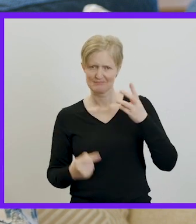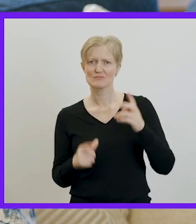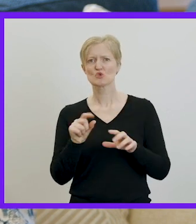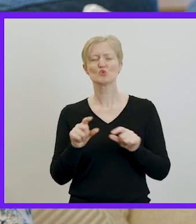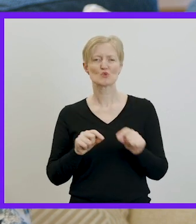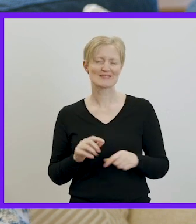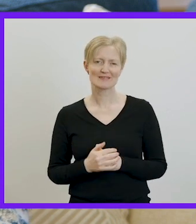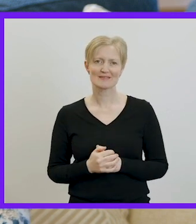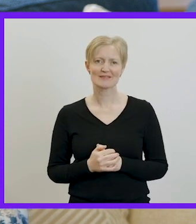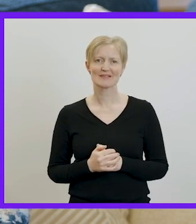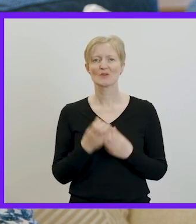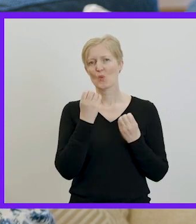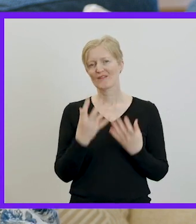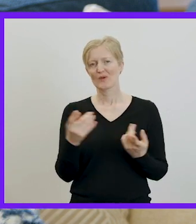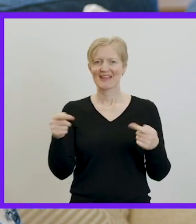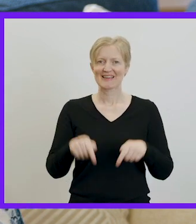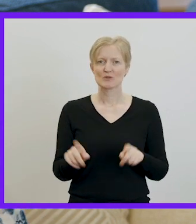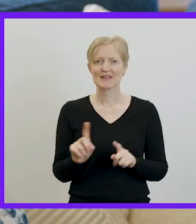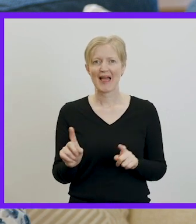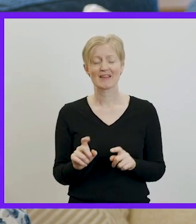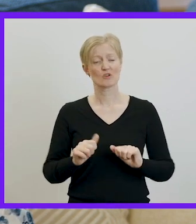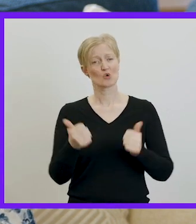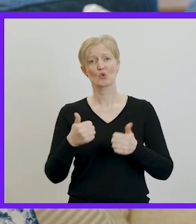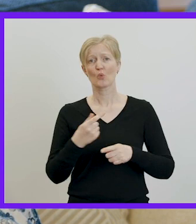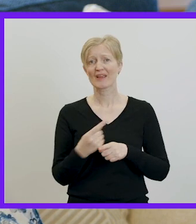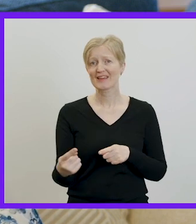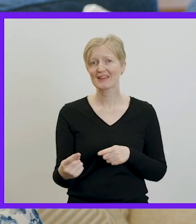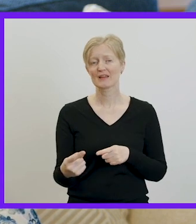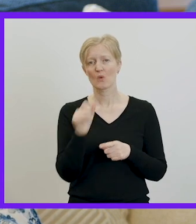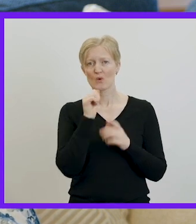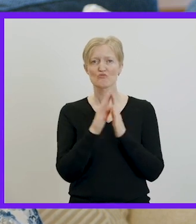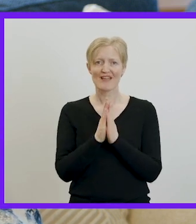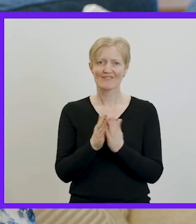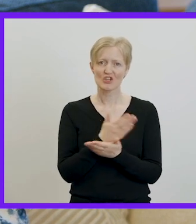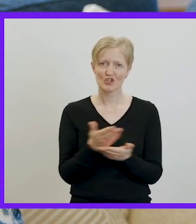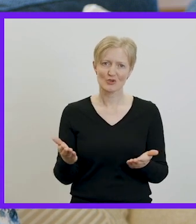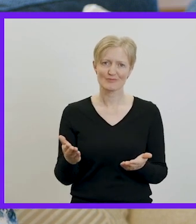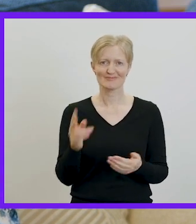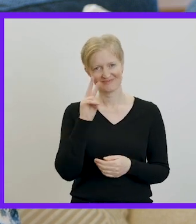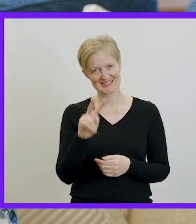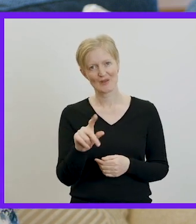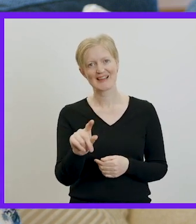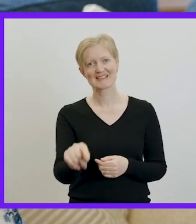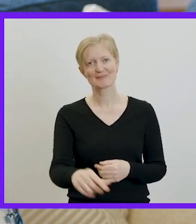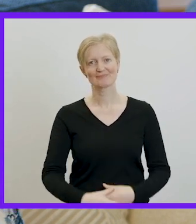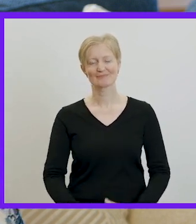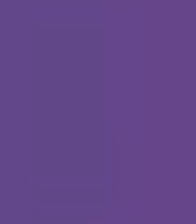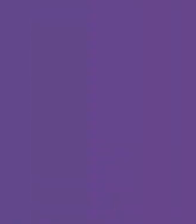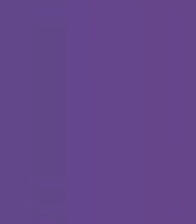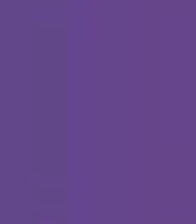other programs as well. It's been wonderful being with you today. Hope you have a good week. We will be praying for you. Mā te wā.